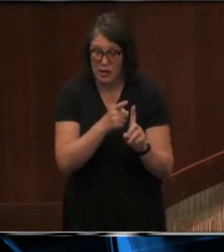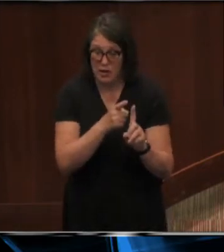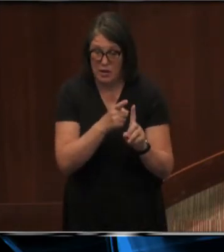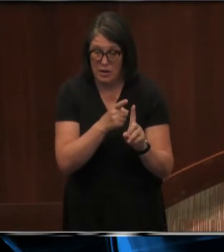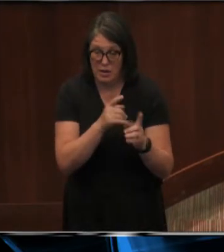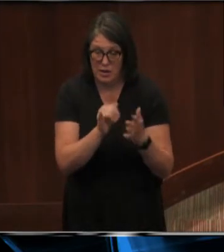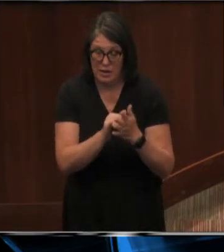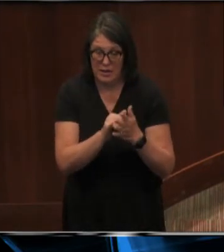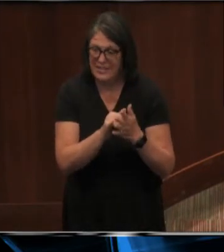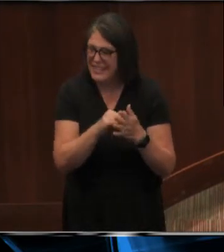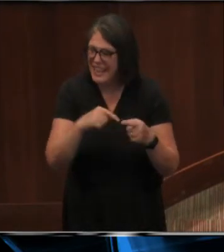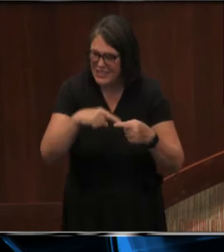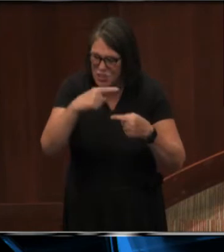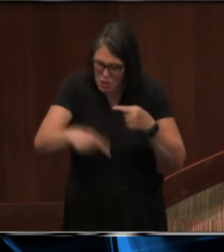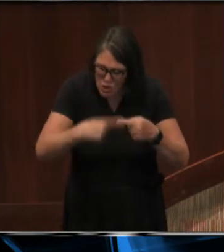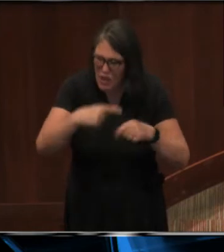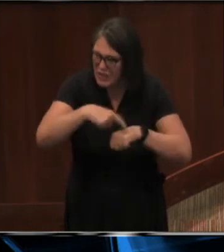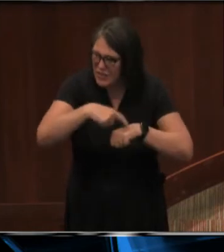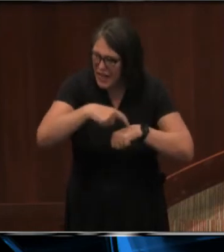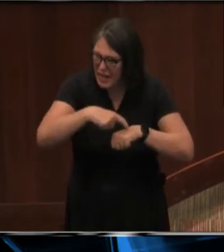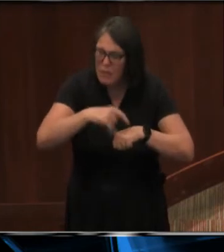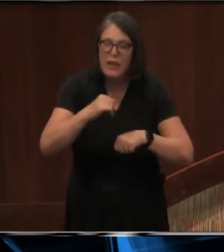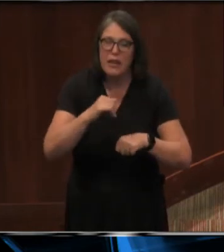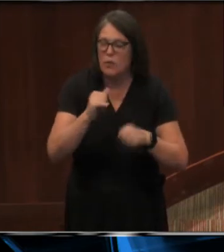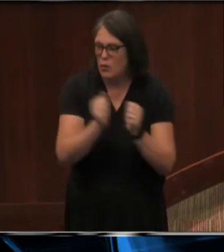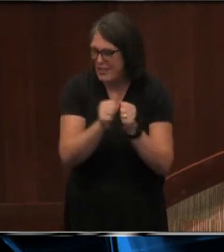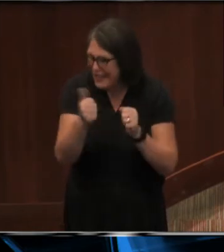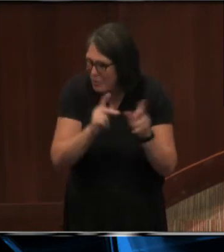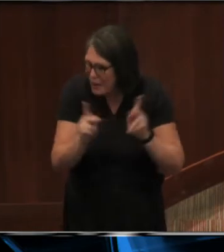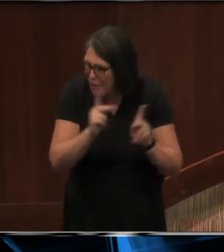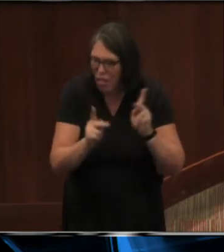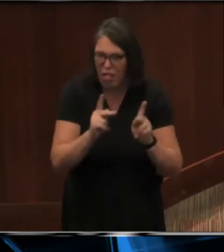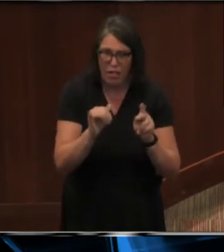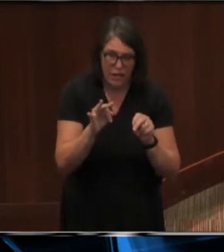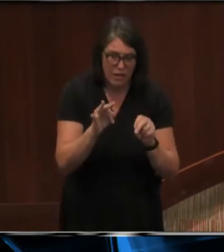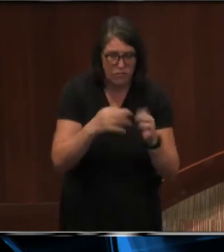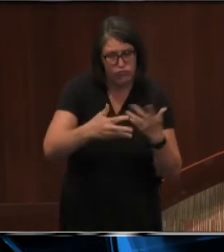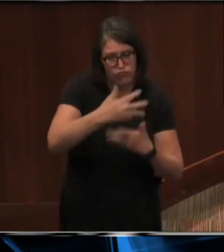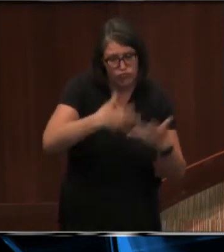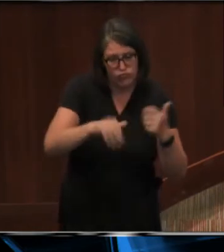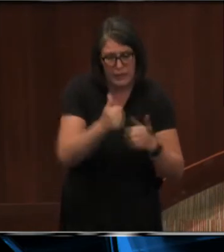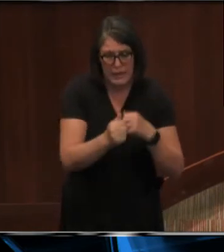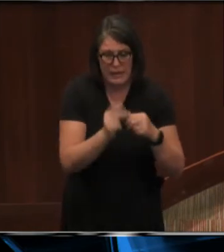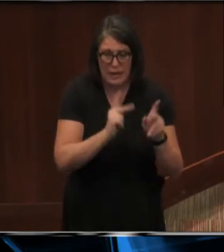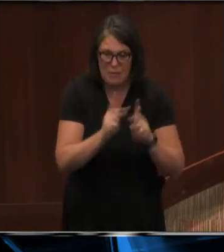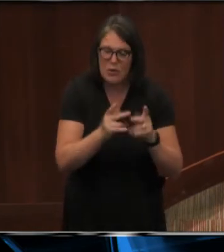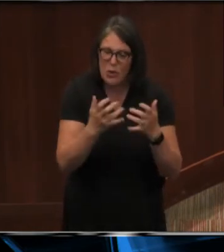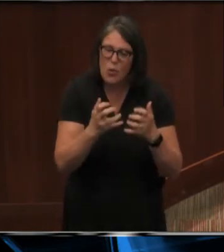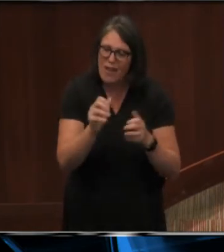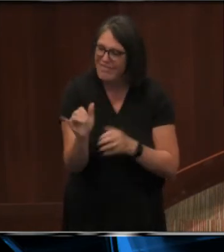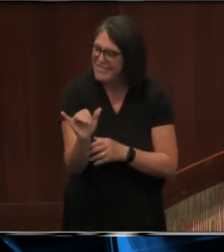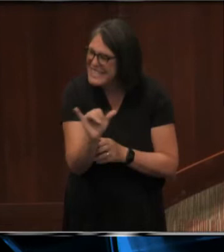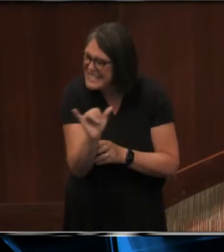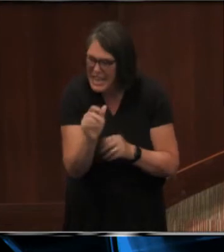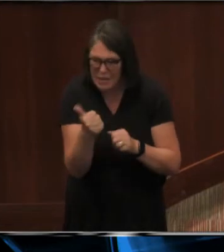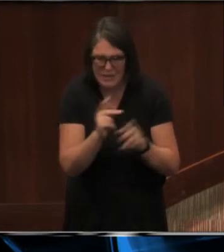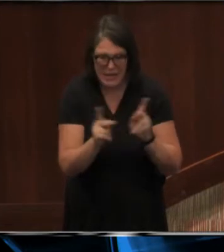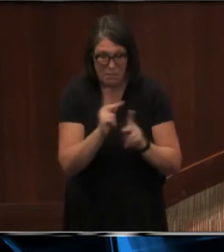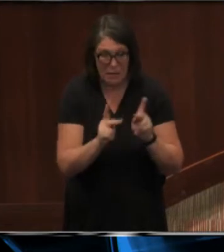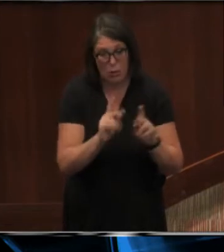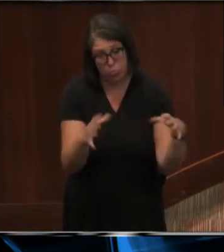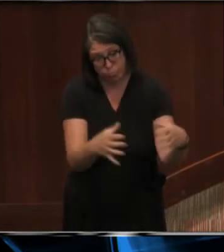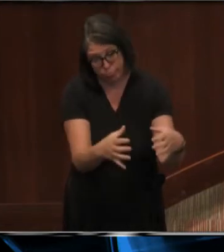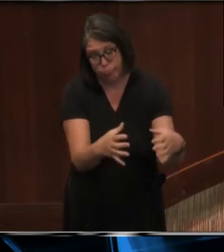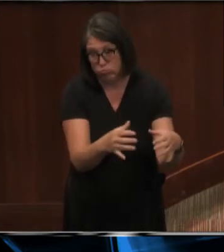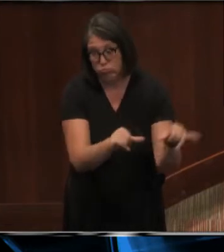10. Remember, we've talked about if you're going to hang out with 10 people, you try to keep that consistent, because if I'm hanging out with